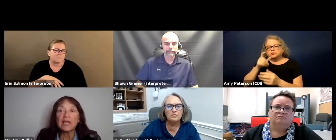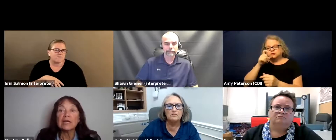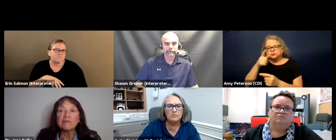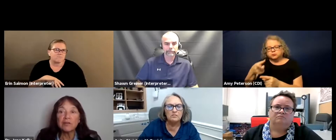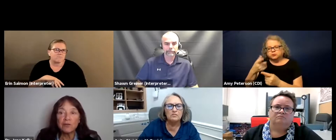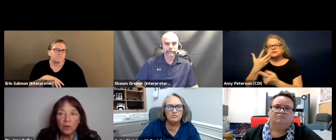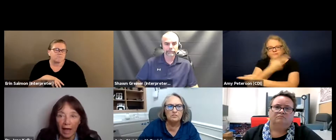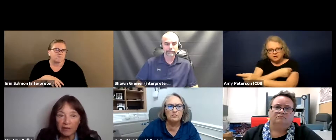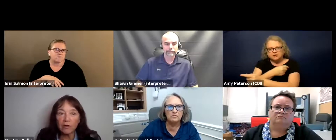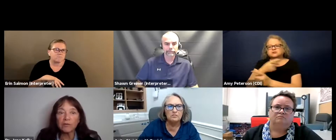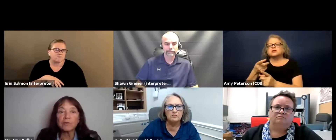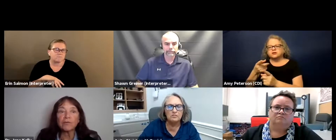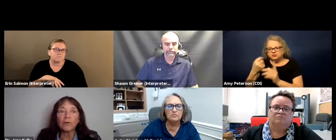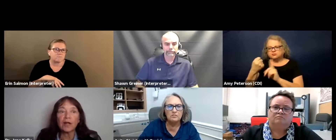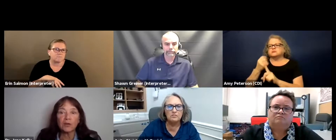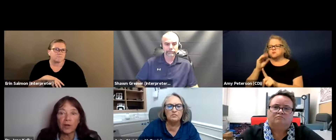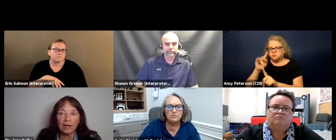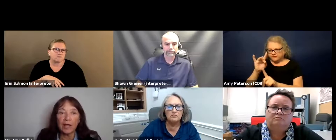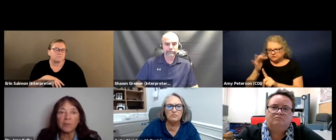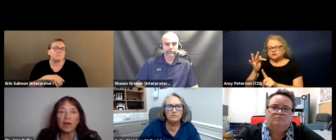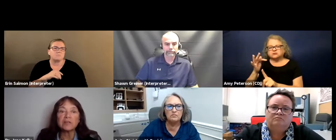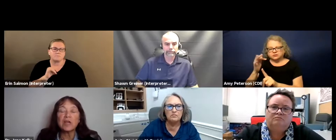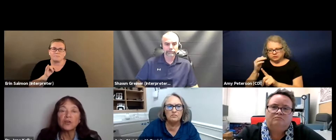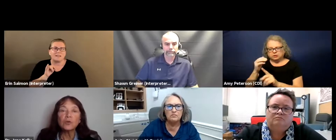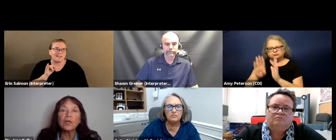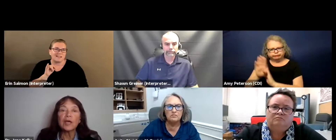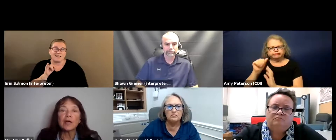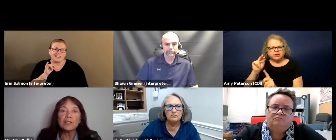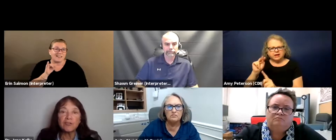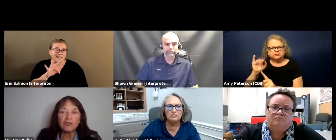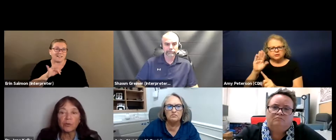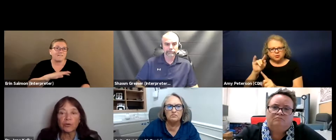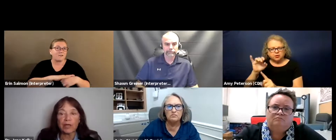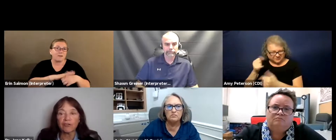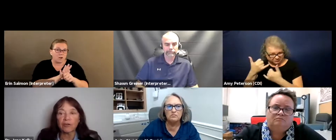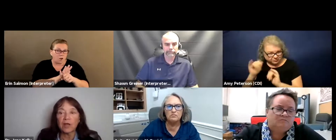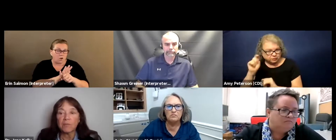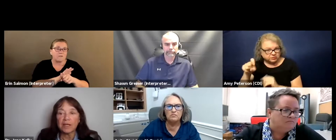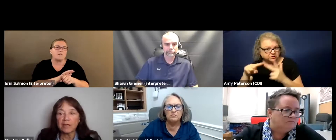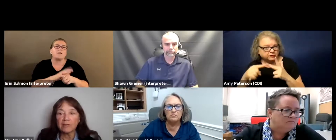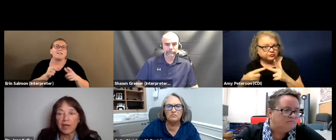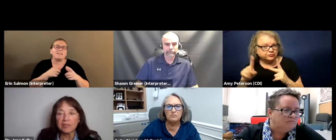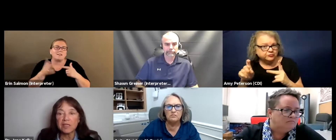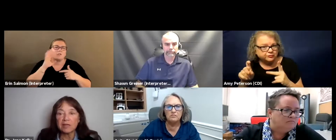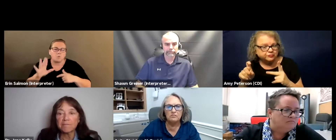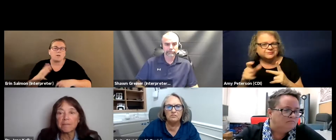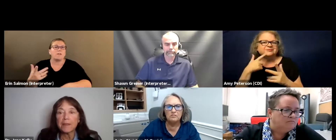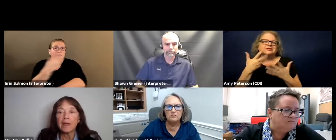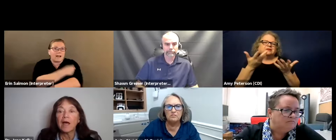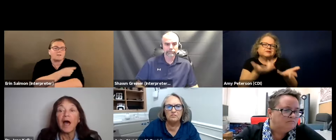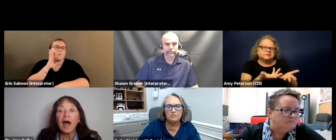recommended. Even if you had COVID before and you had antibodies, you will get additional protection by getting the